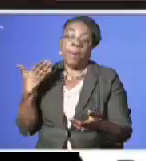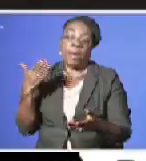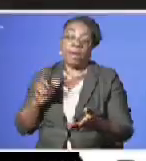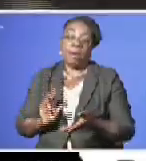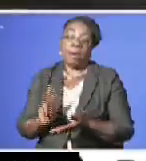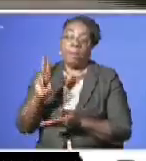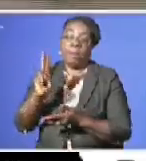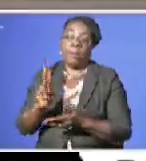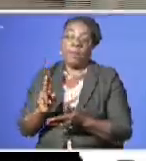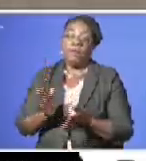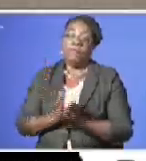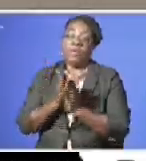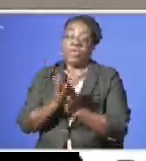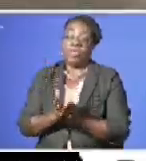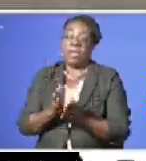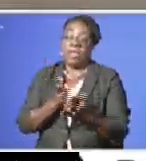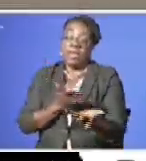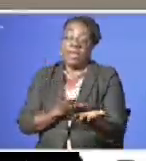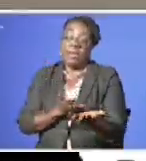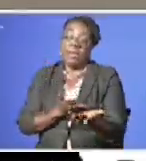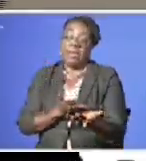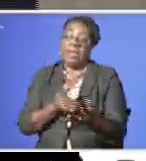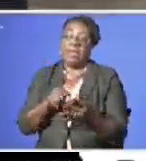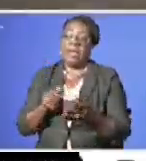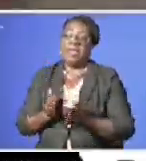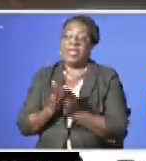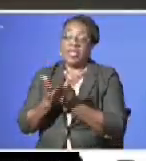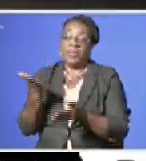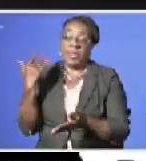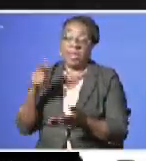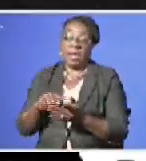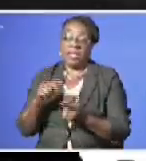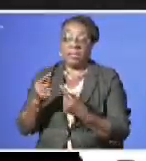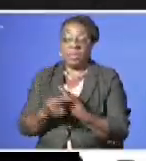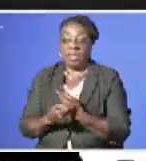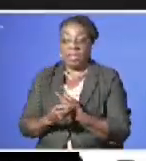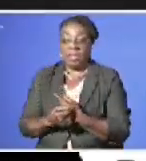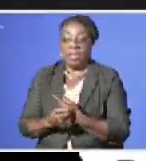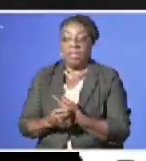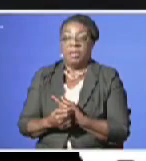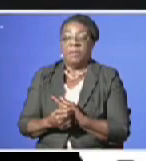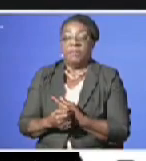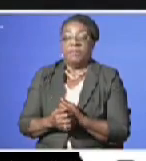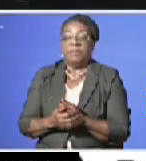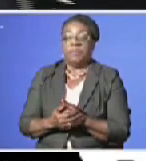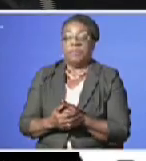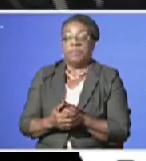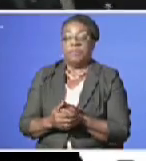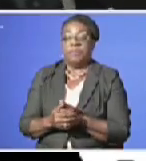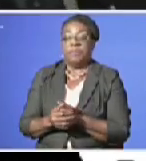limited shipping period last month when deliveries were only permitted to occur 3 days out of the week.